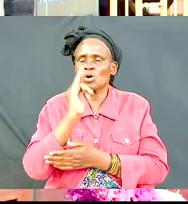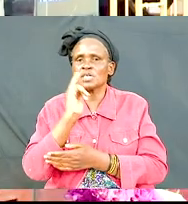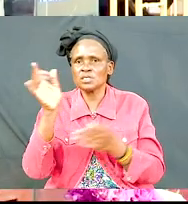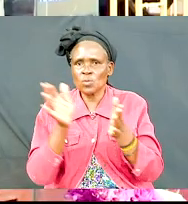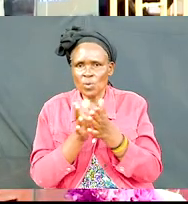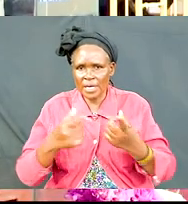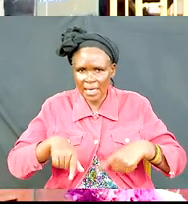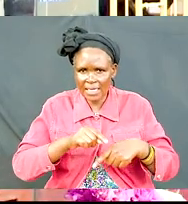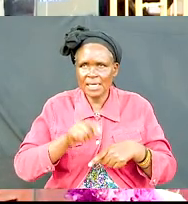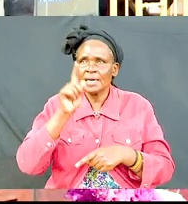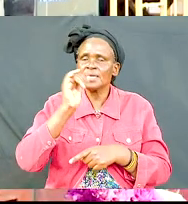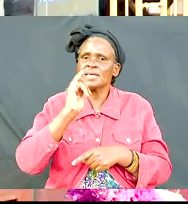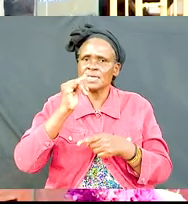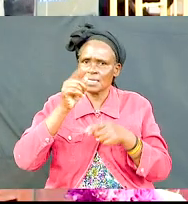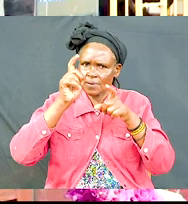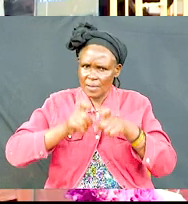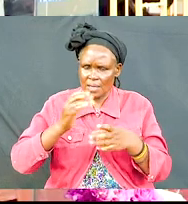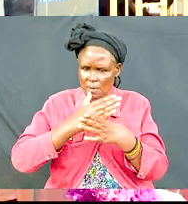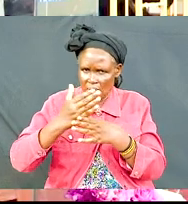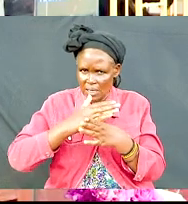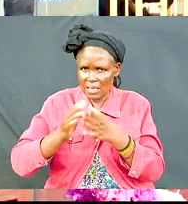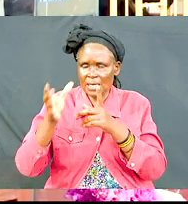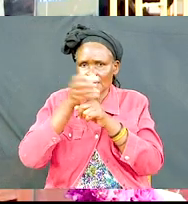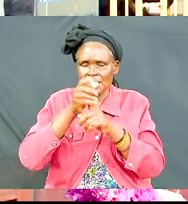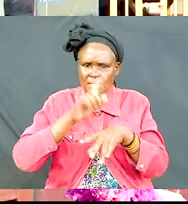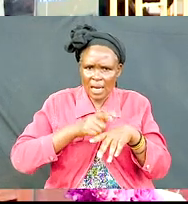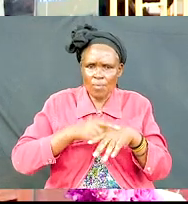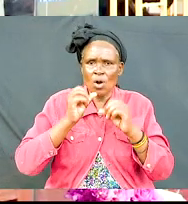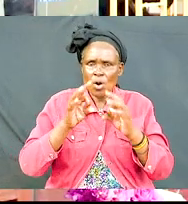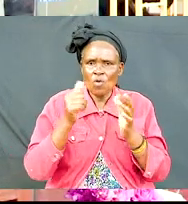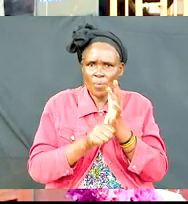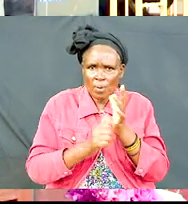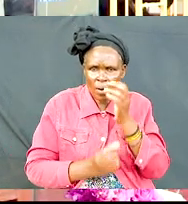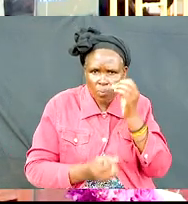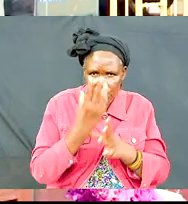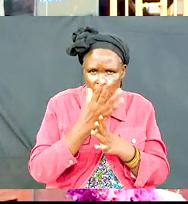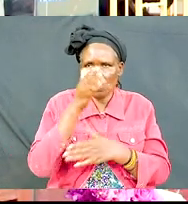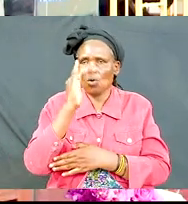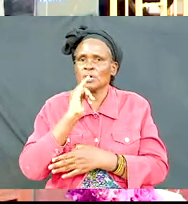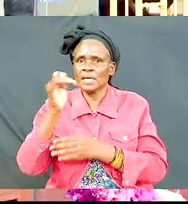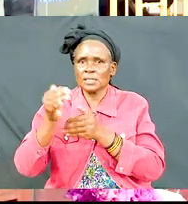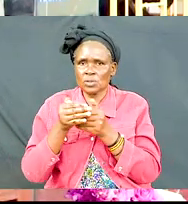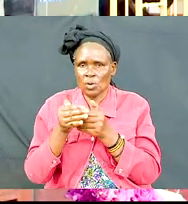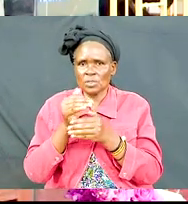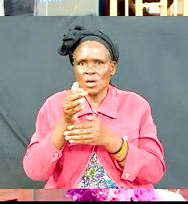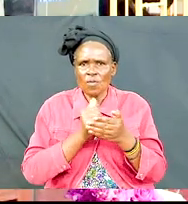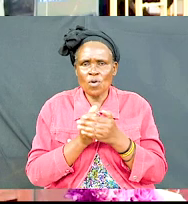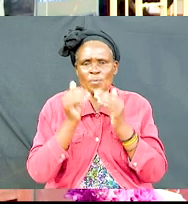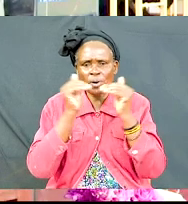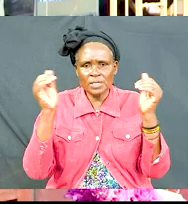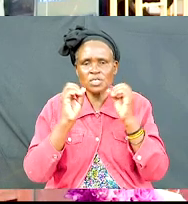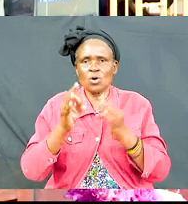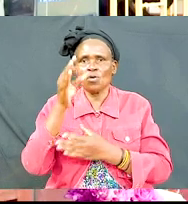He's just within reach. In the times of chaos, God is close. Proximity of